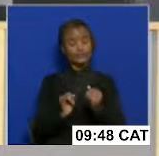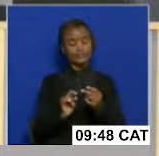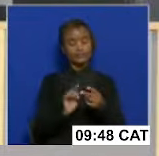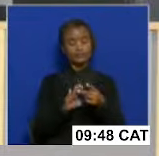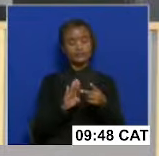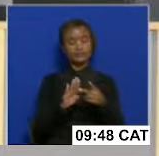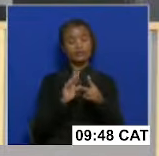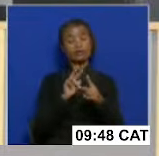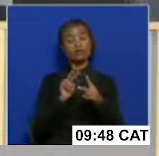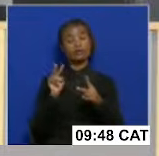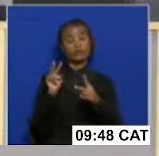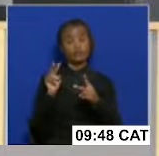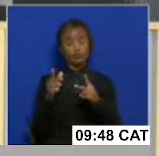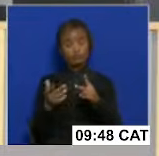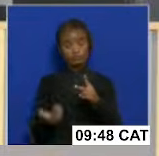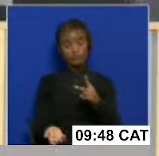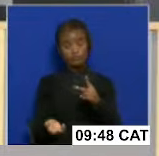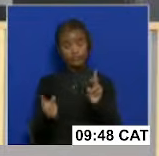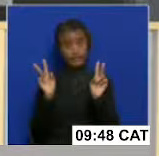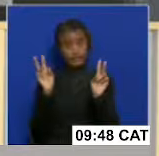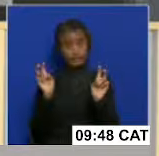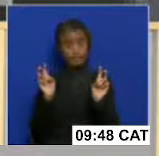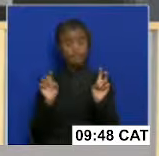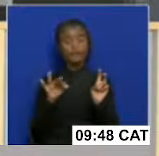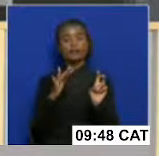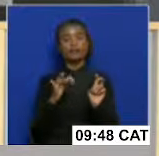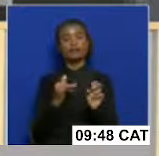Okay. I'm going to ask you to read paragraph 1.